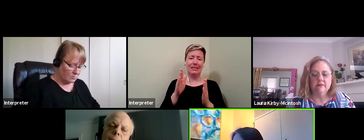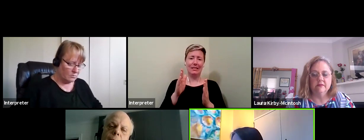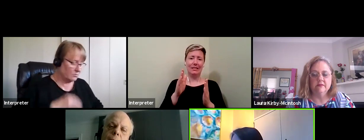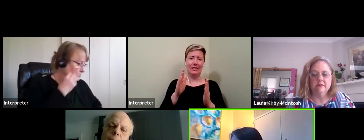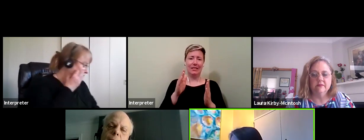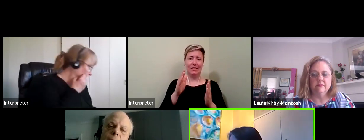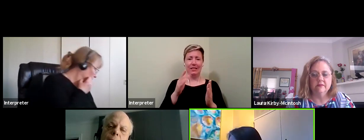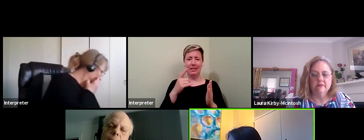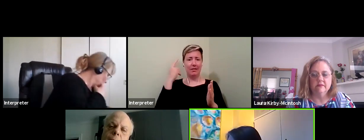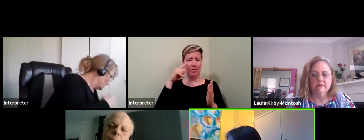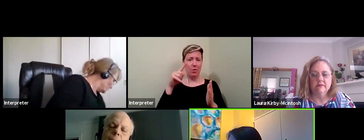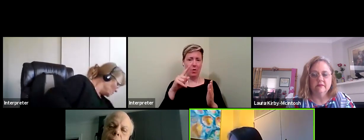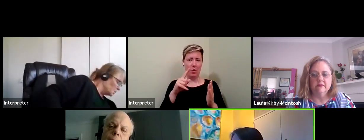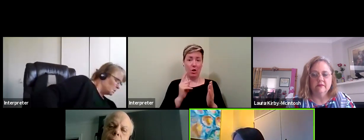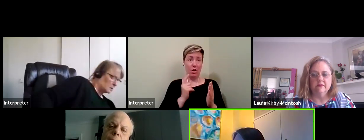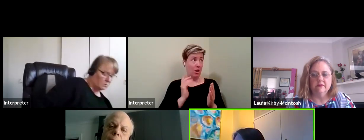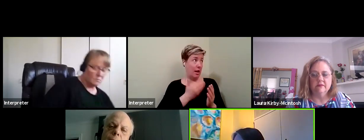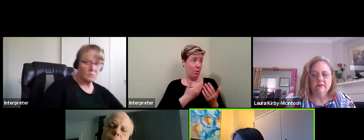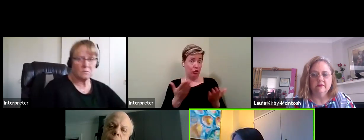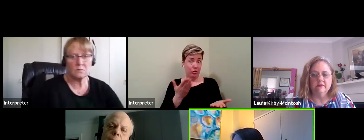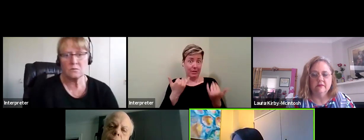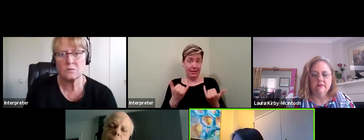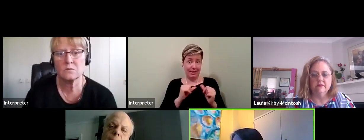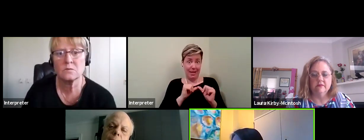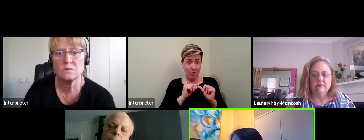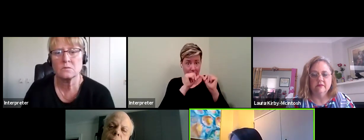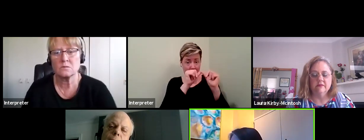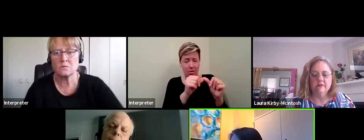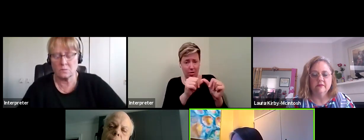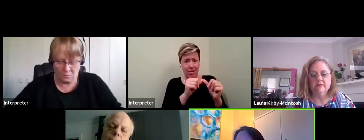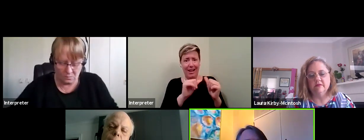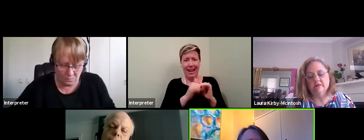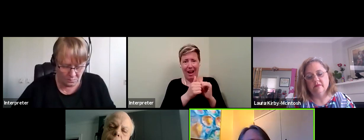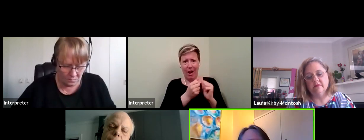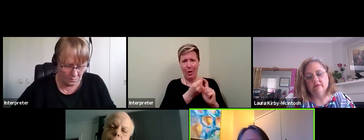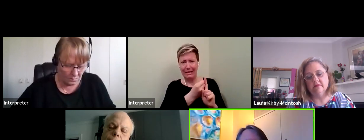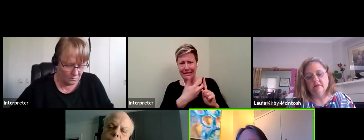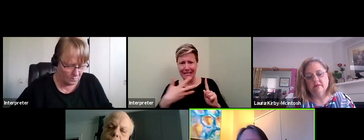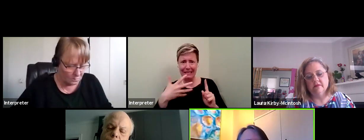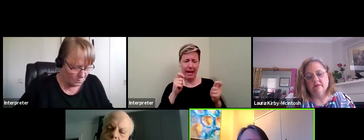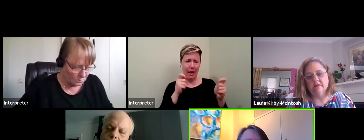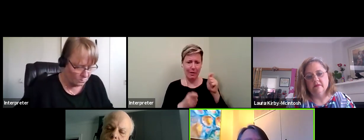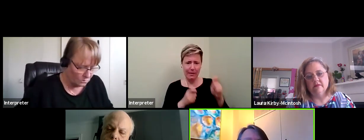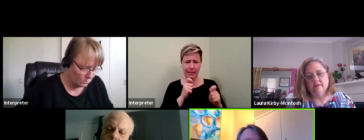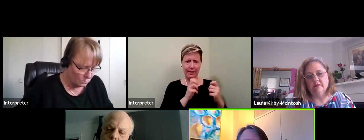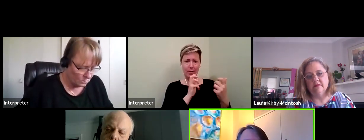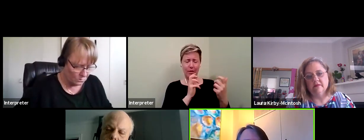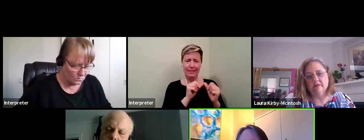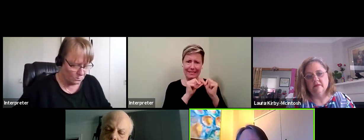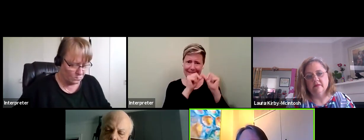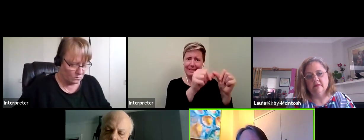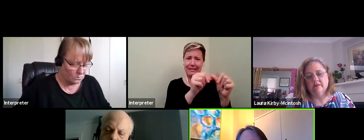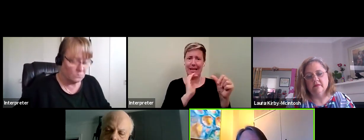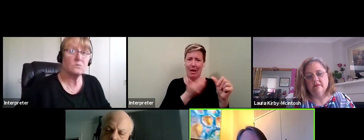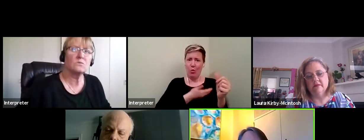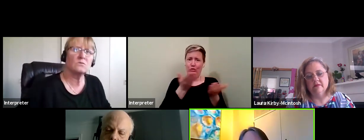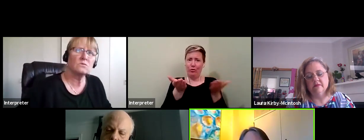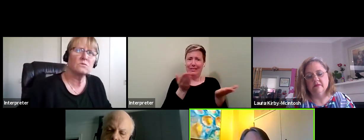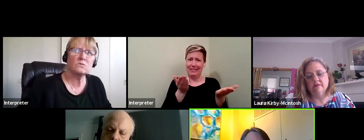continuity of the services that we have by realigning or repurposing the existing resources in the system. Because what we have